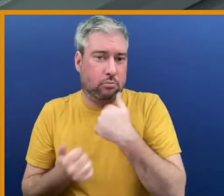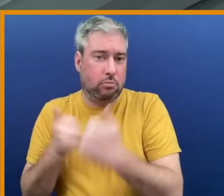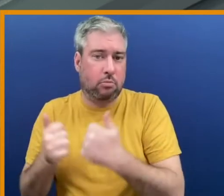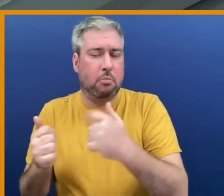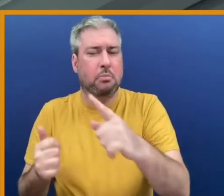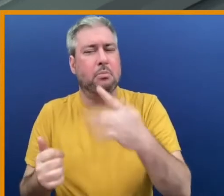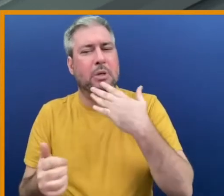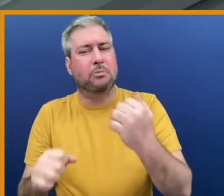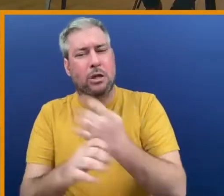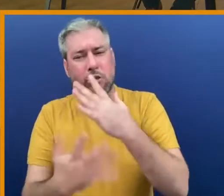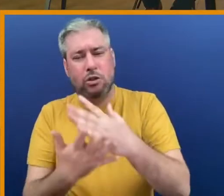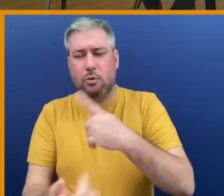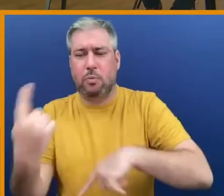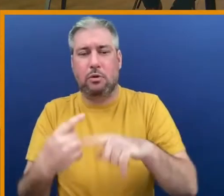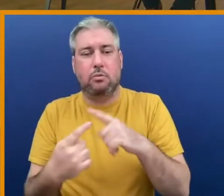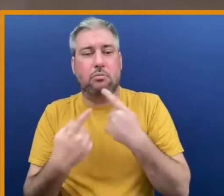election time. Thank you, Chair.